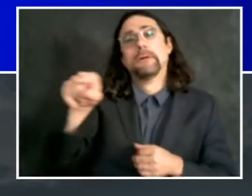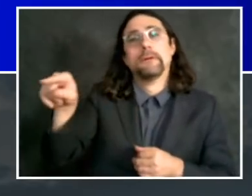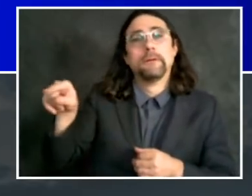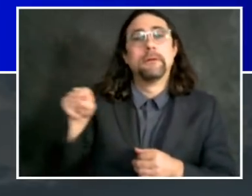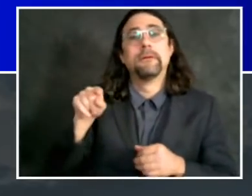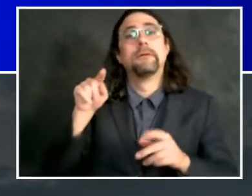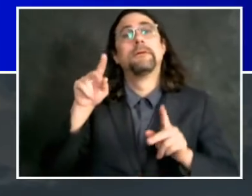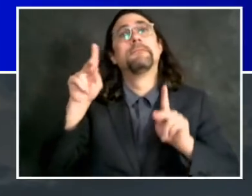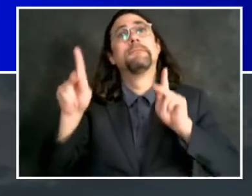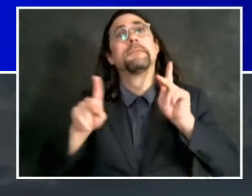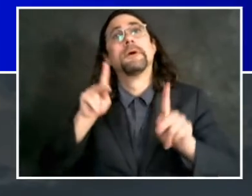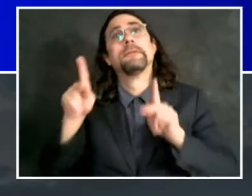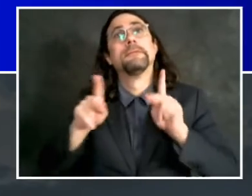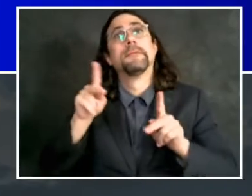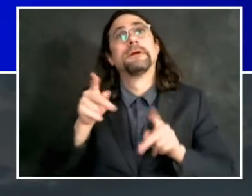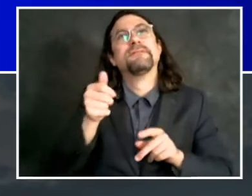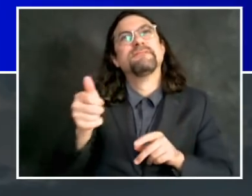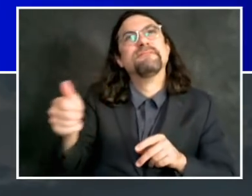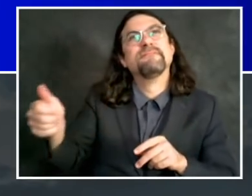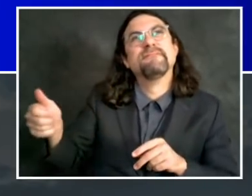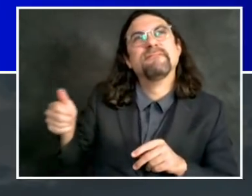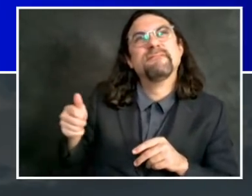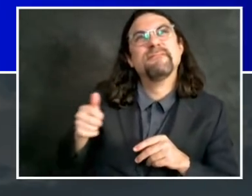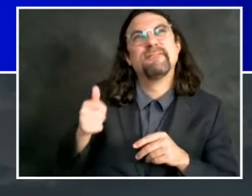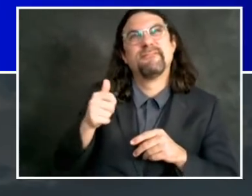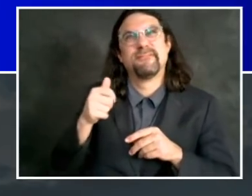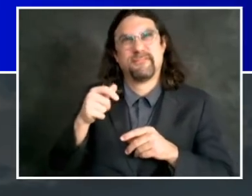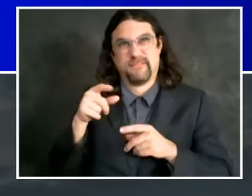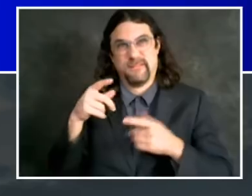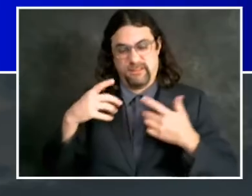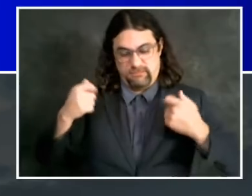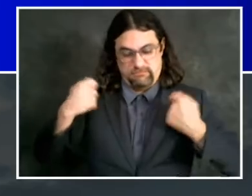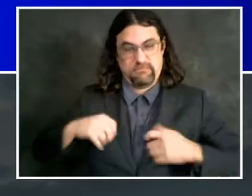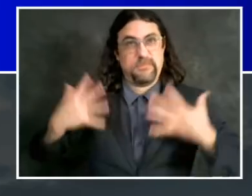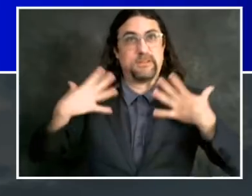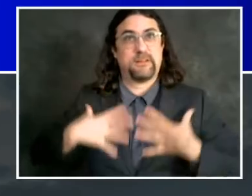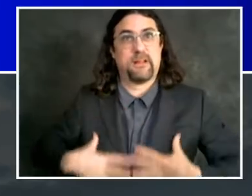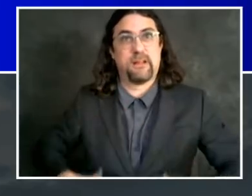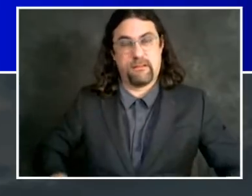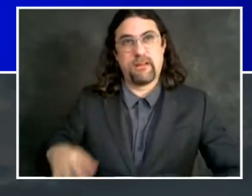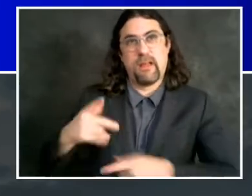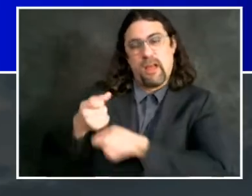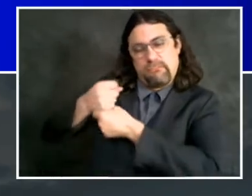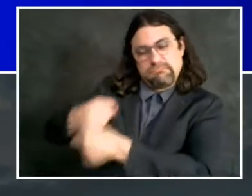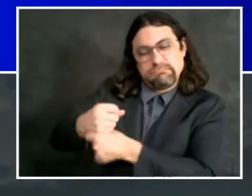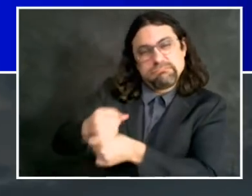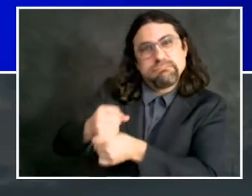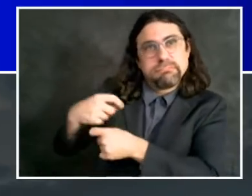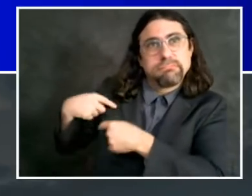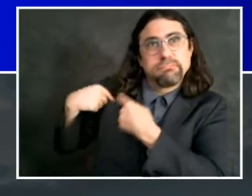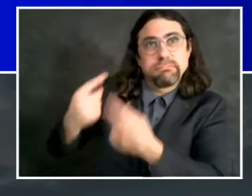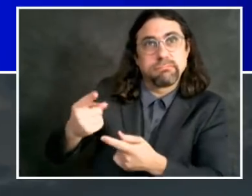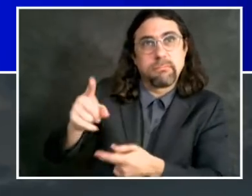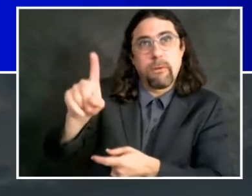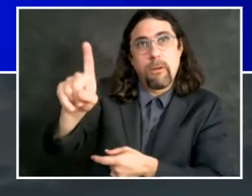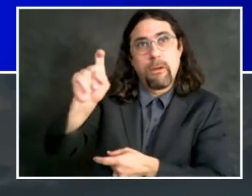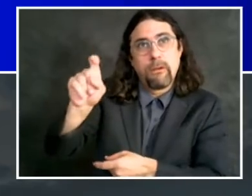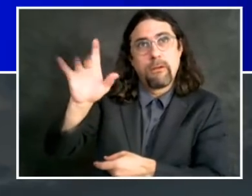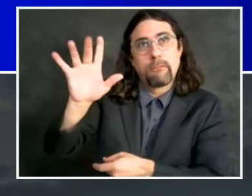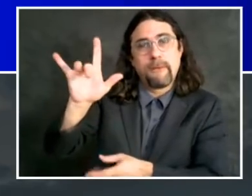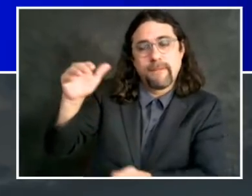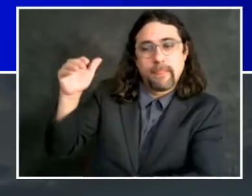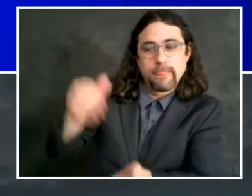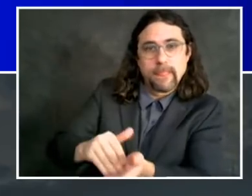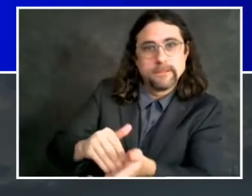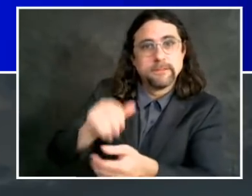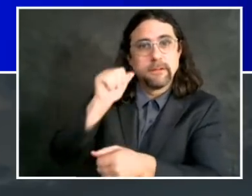125,000 of these surgical gowns each week right here in New York City. Again, 0 were being produced 2 months ago, 125,000 a